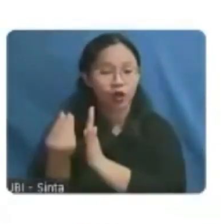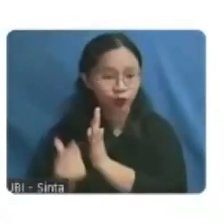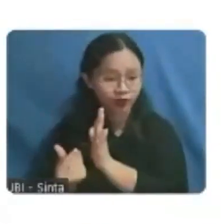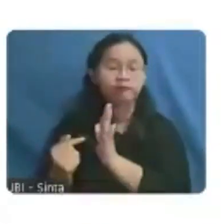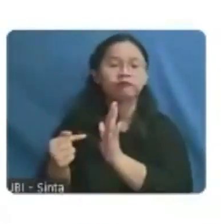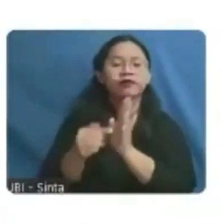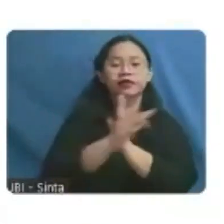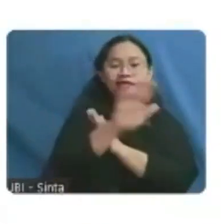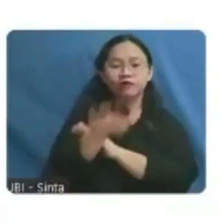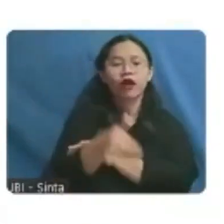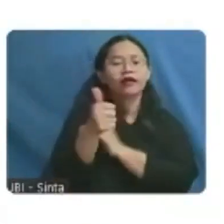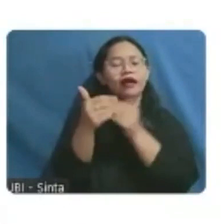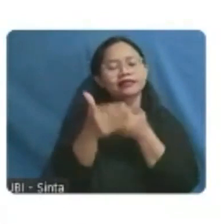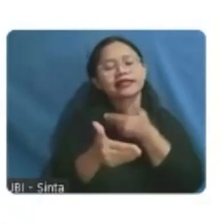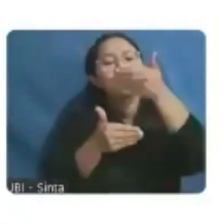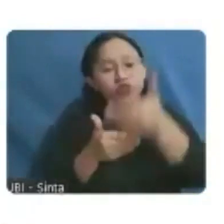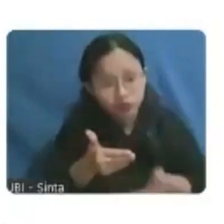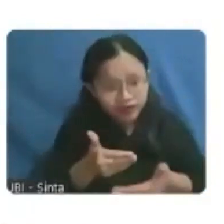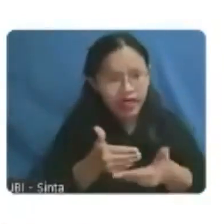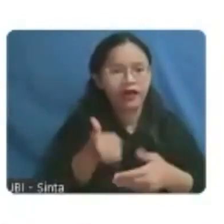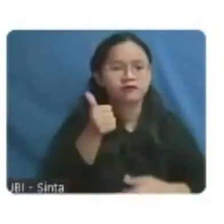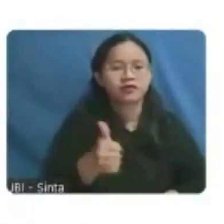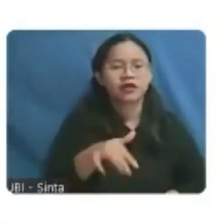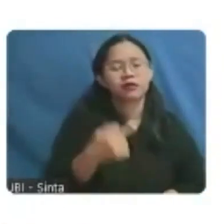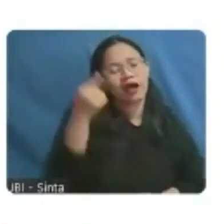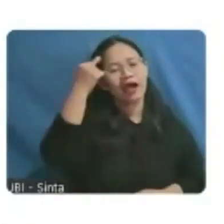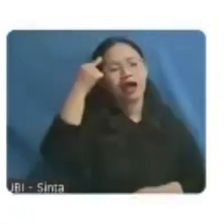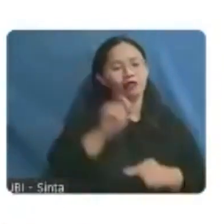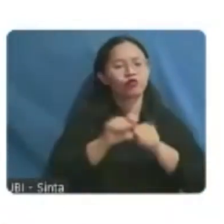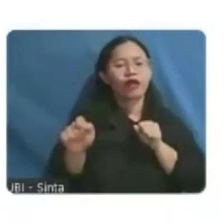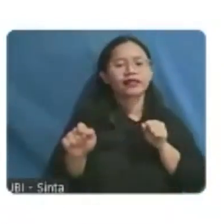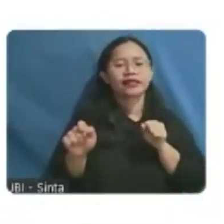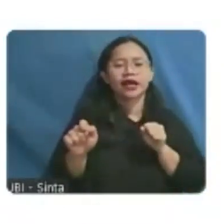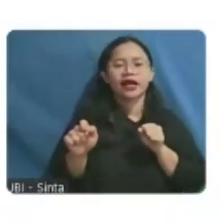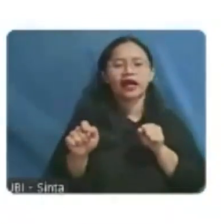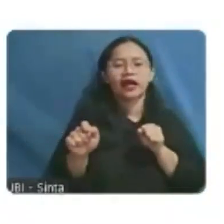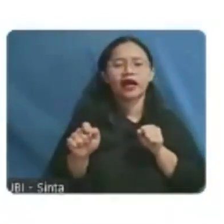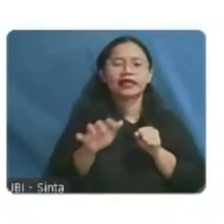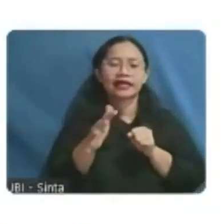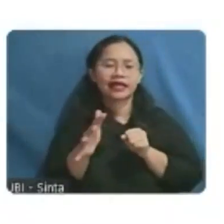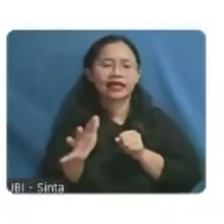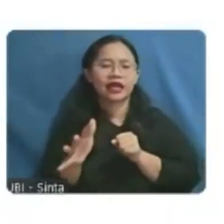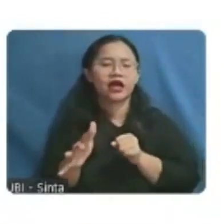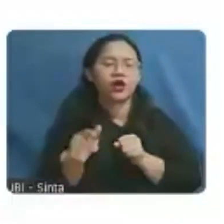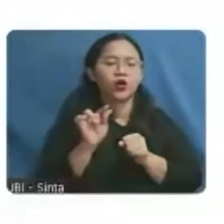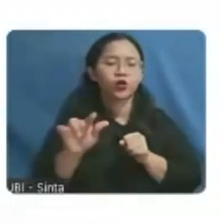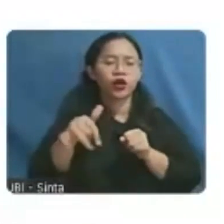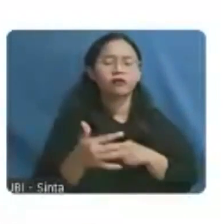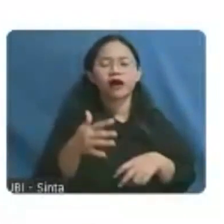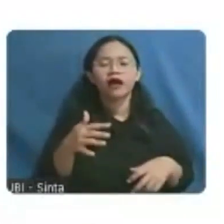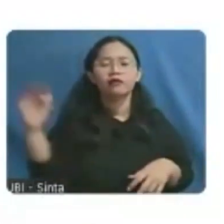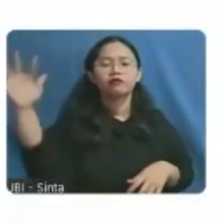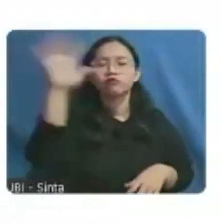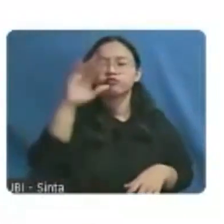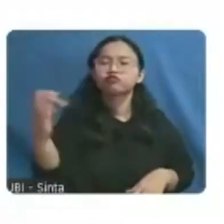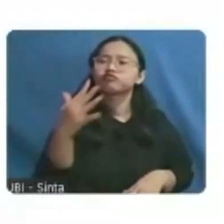we can attribute air pollution levels to those individuals where they live. And we can